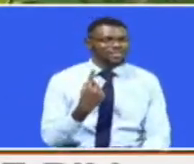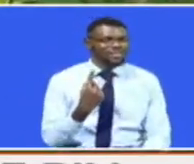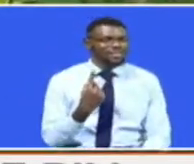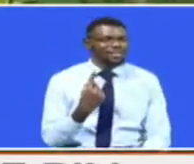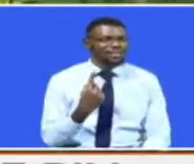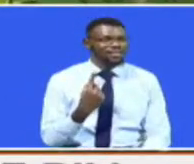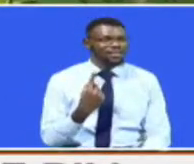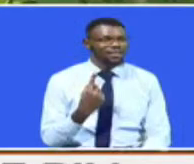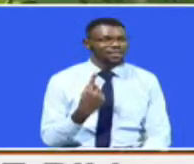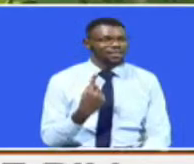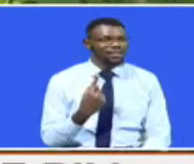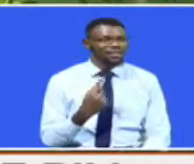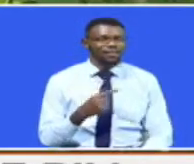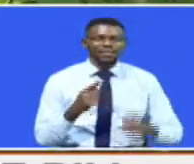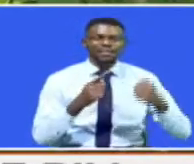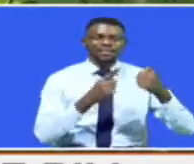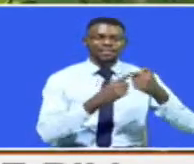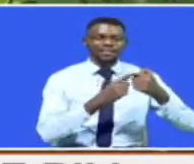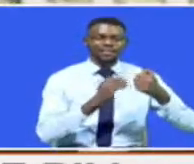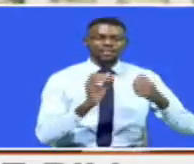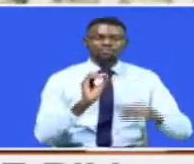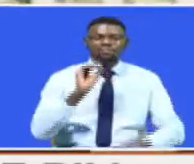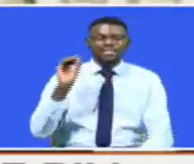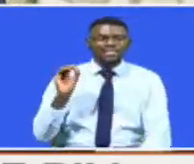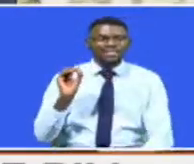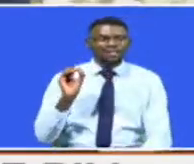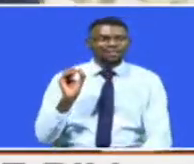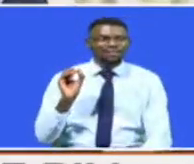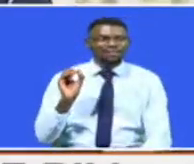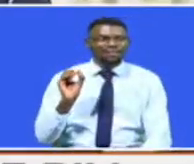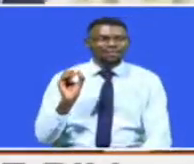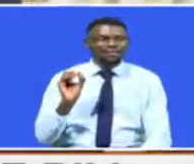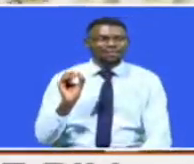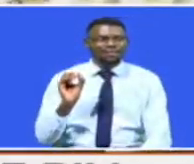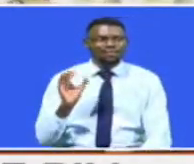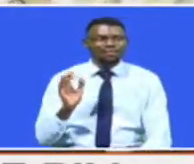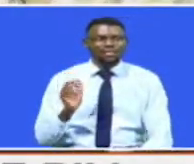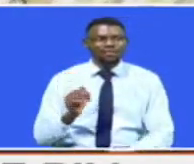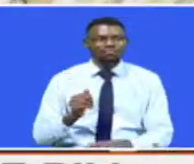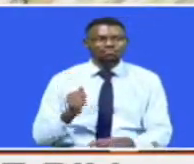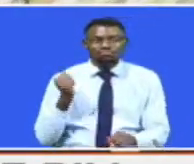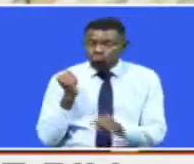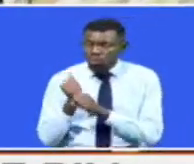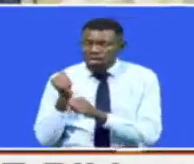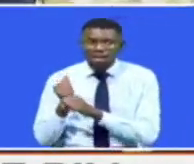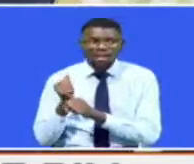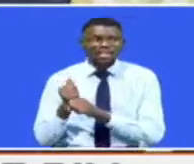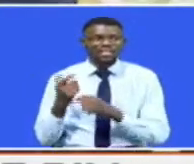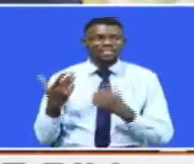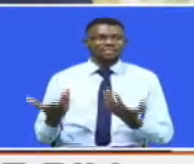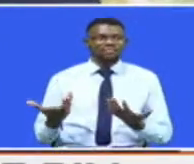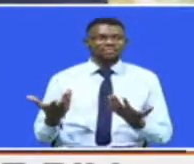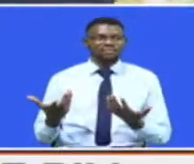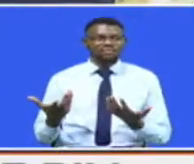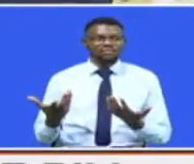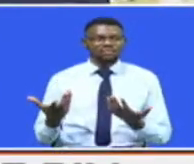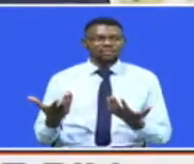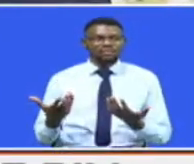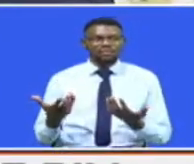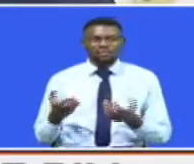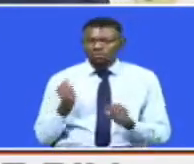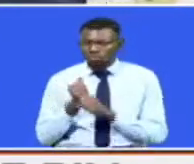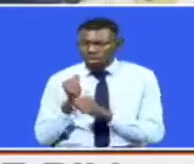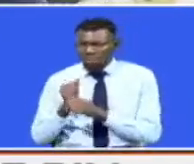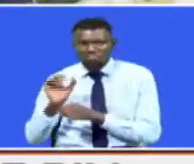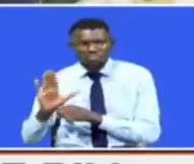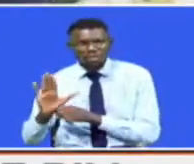should be 60%. Yo kazi wajiwa wapi? Count. Wacha national lingangane na vitu